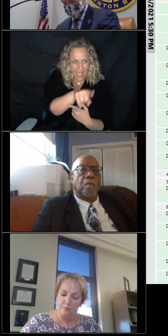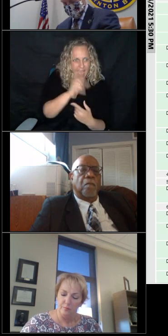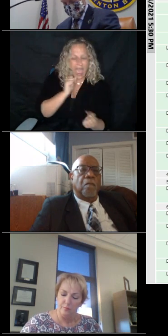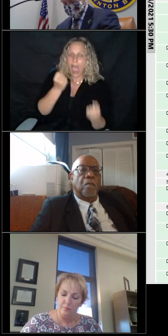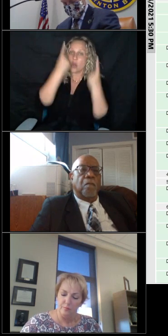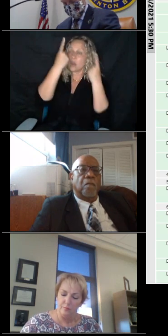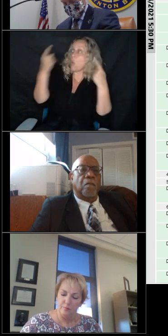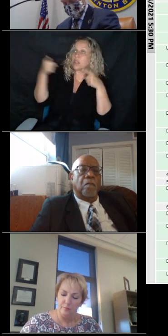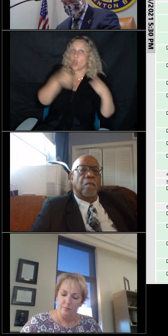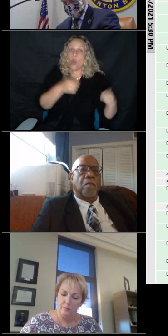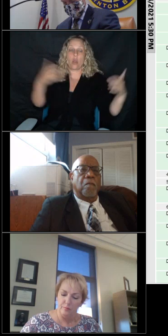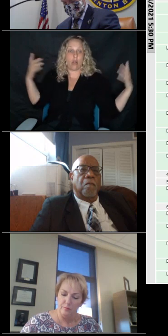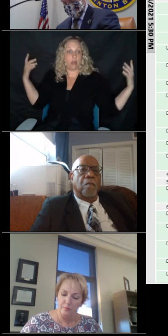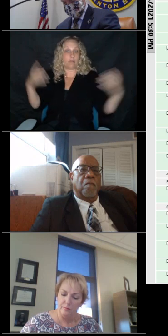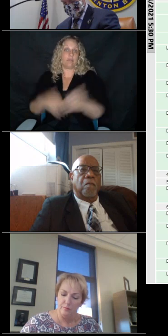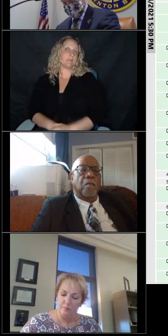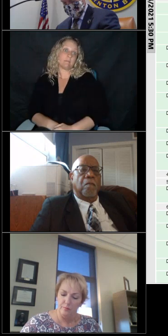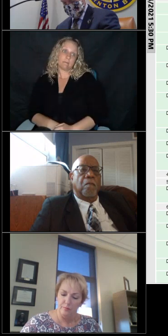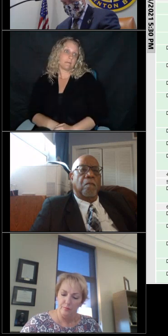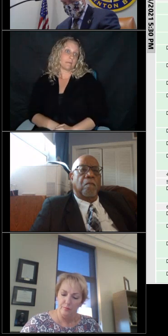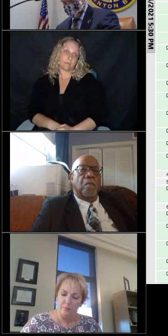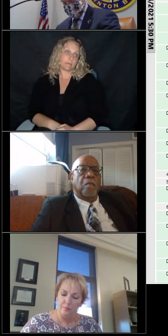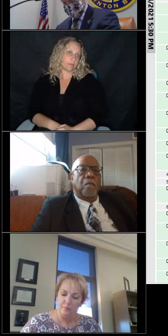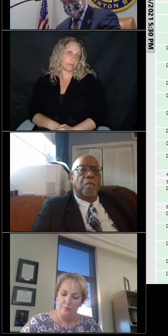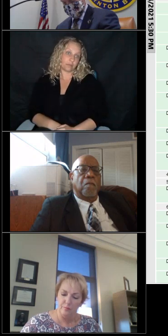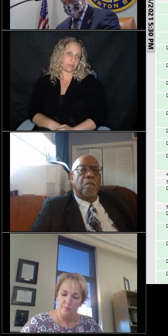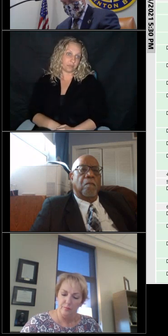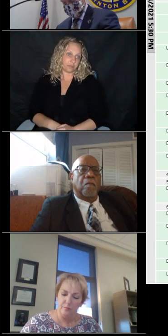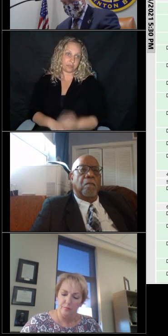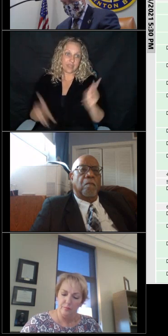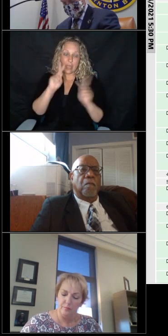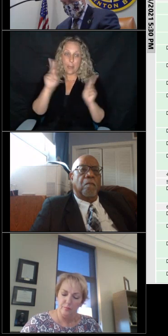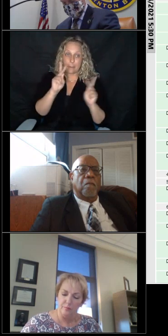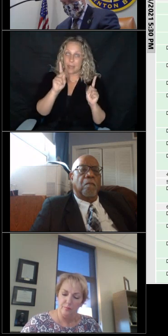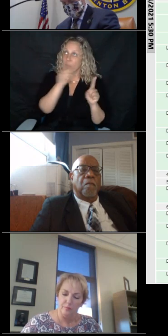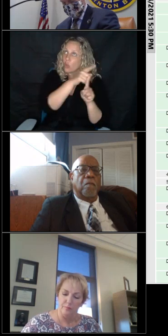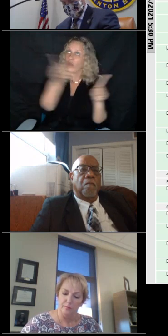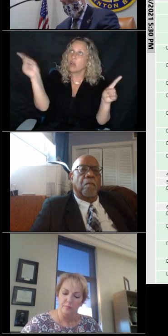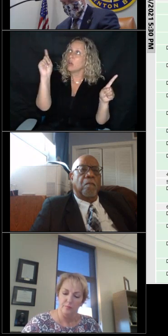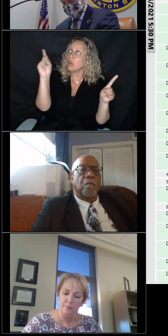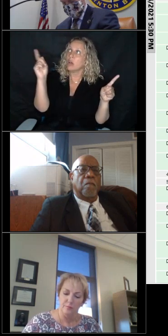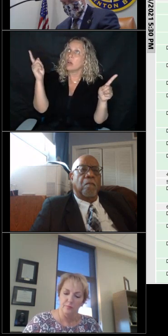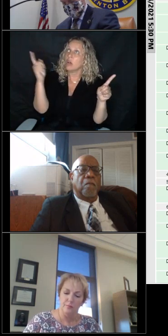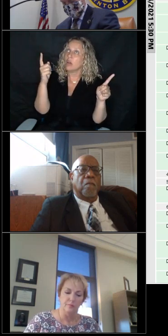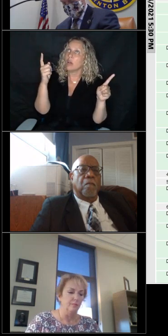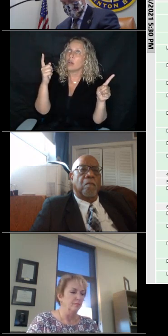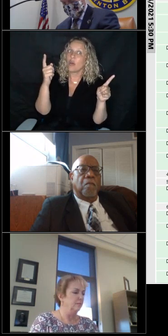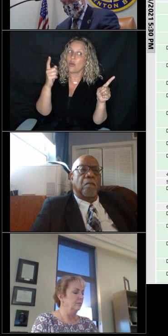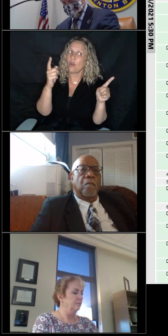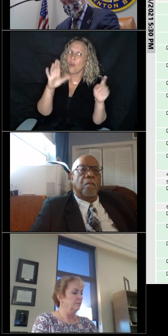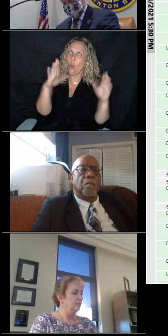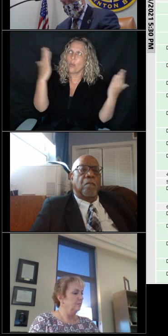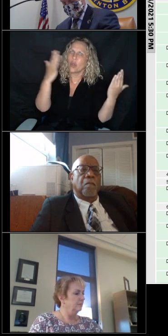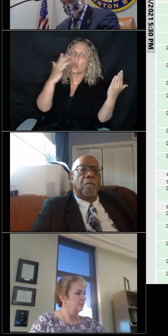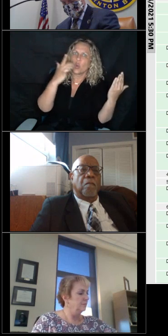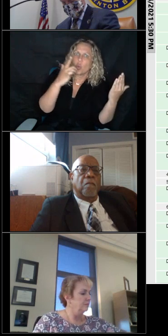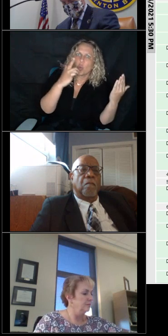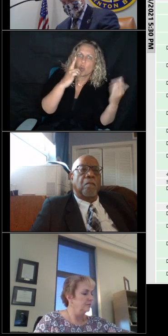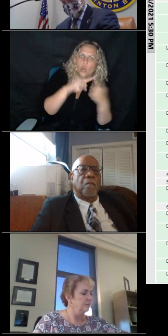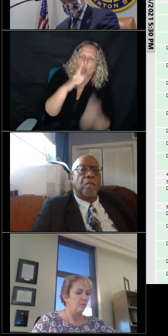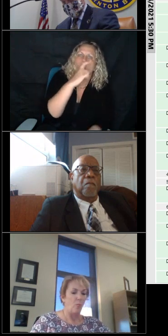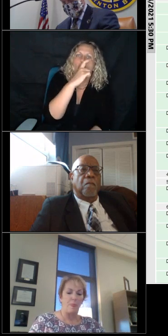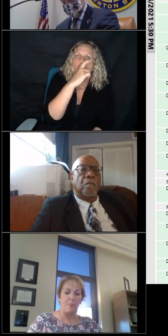going on. We got the people in the position, but they ain't opening it up to us. Who is it open to? Who is it for? Who